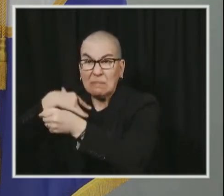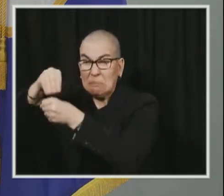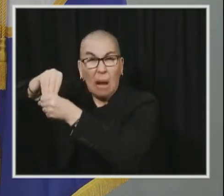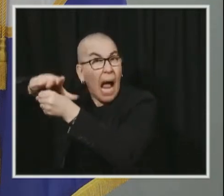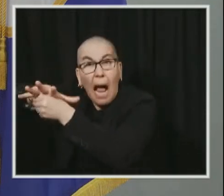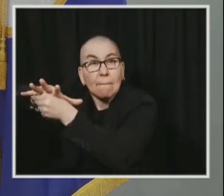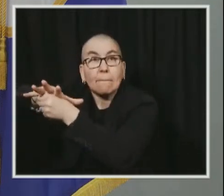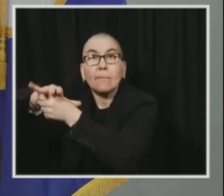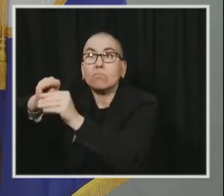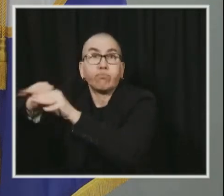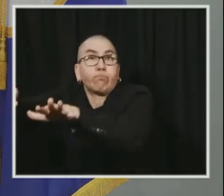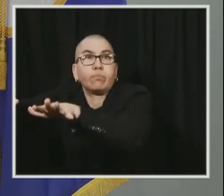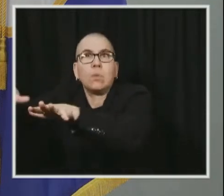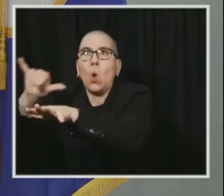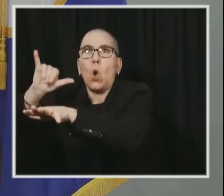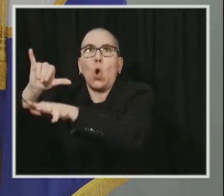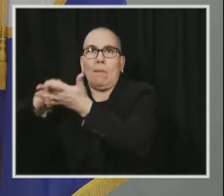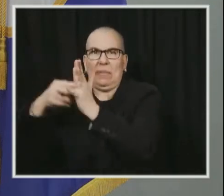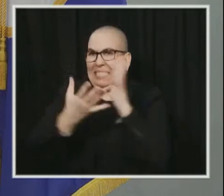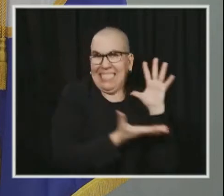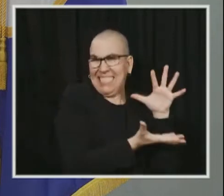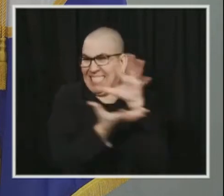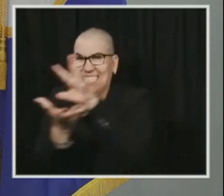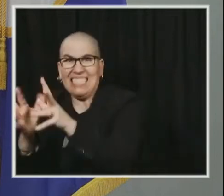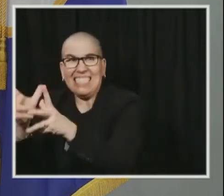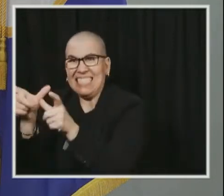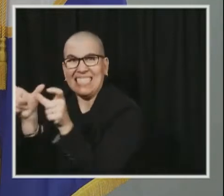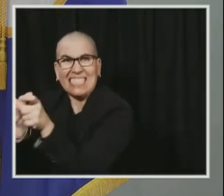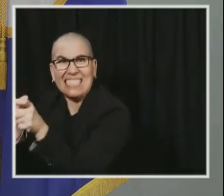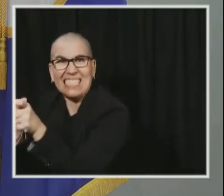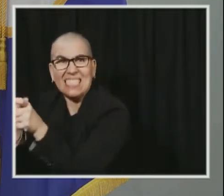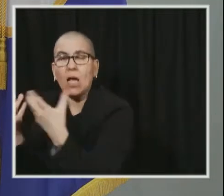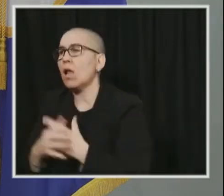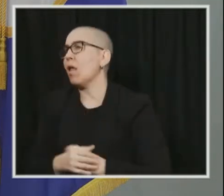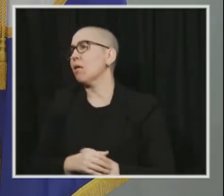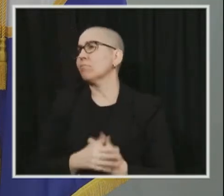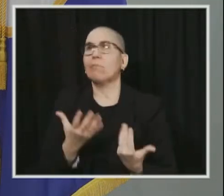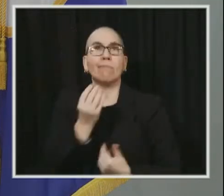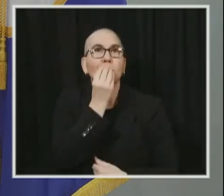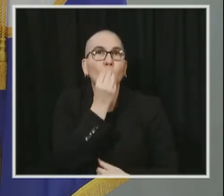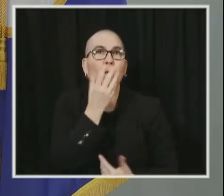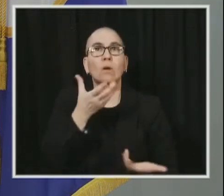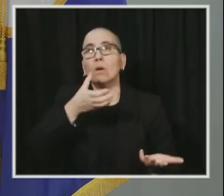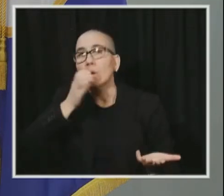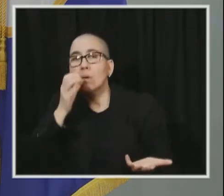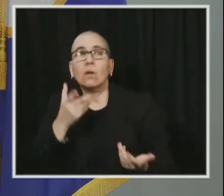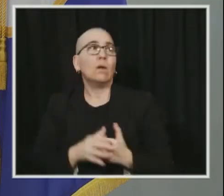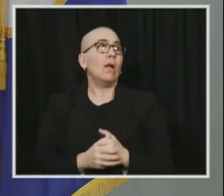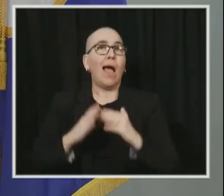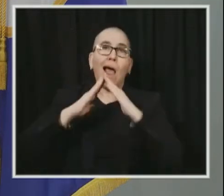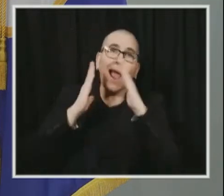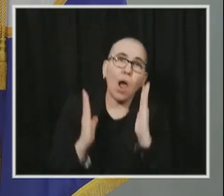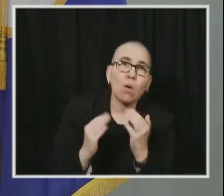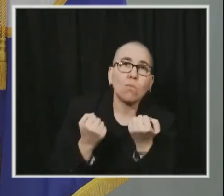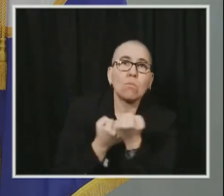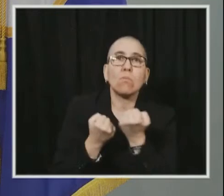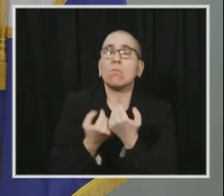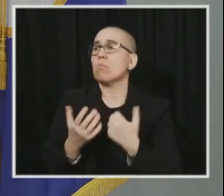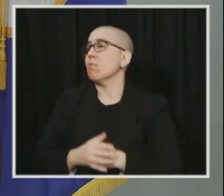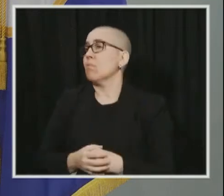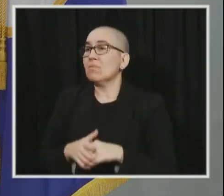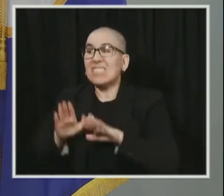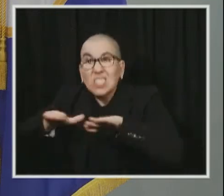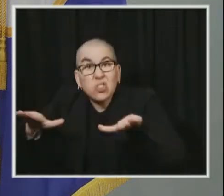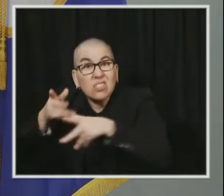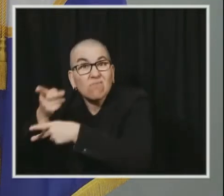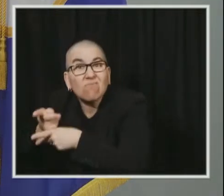with issues like food access, housing, childcare, and legal matters. And we're partnering with over